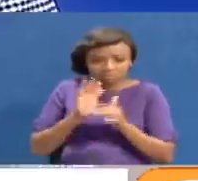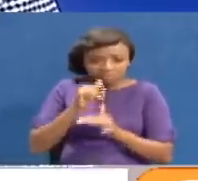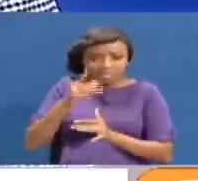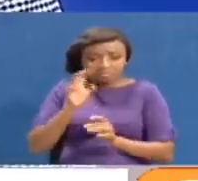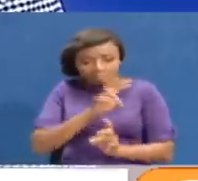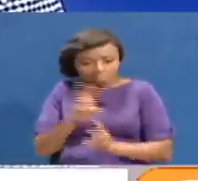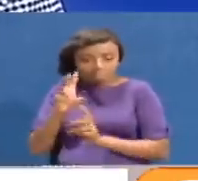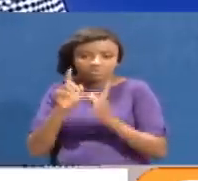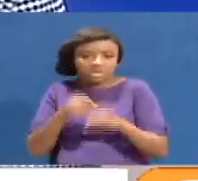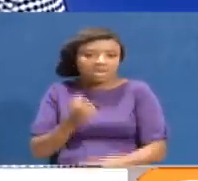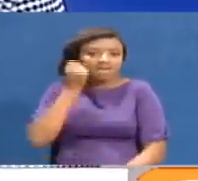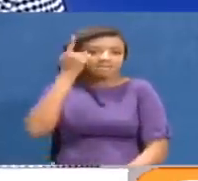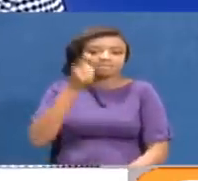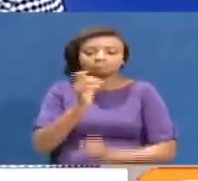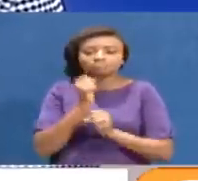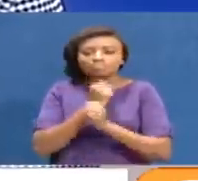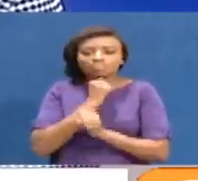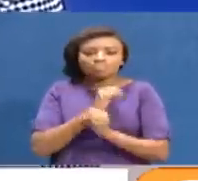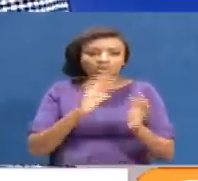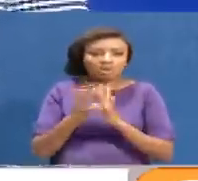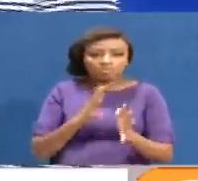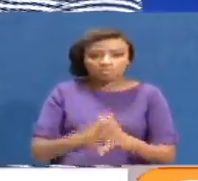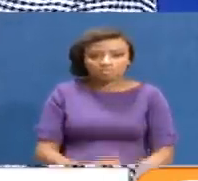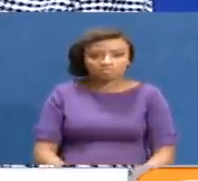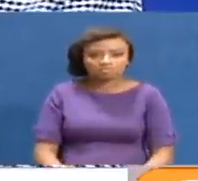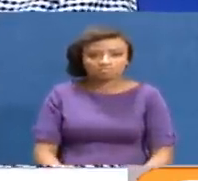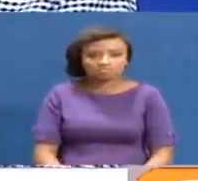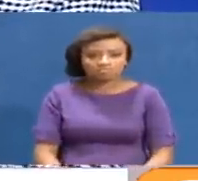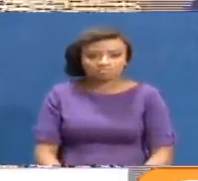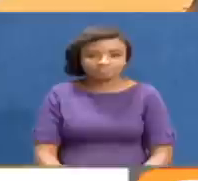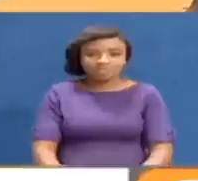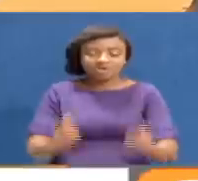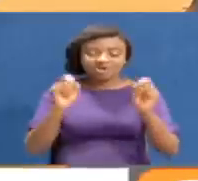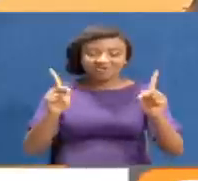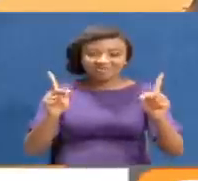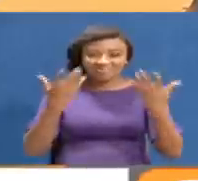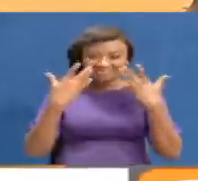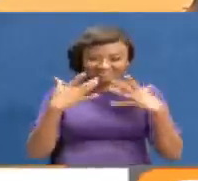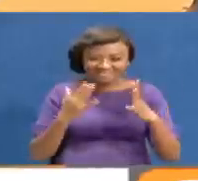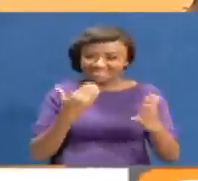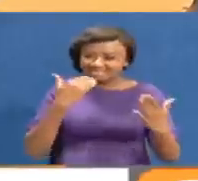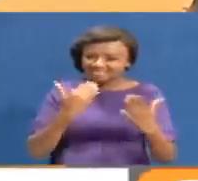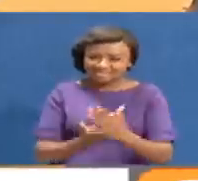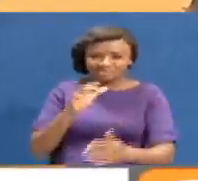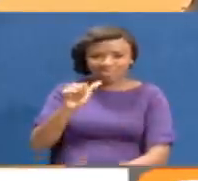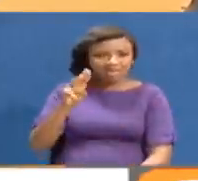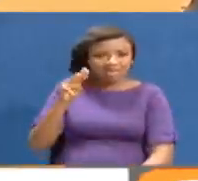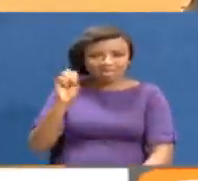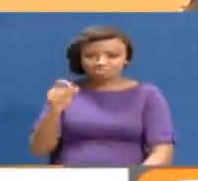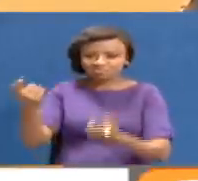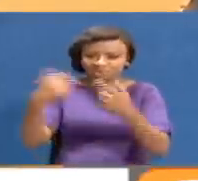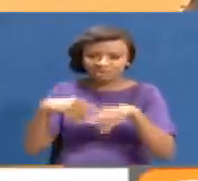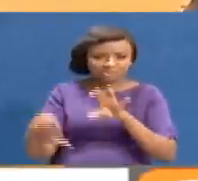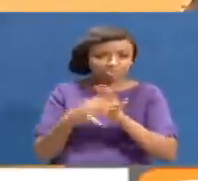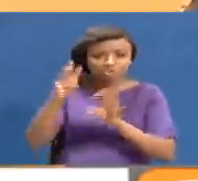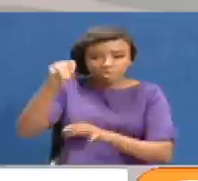how it operates. Okay. And they are very quite strong. Yeah. All right. That's where we have to leave it for now. Honorable Dr. Amos Kimunya, thank you so much for